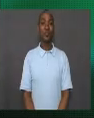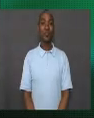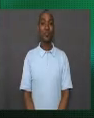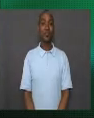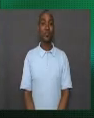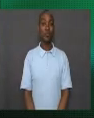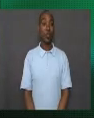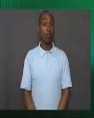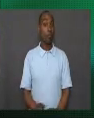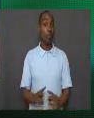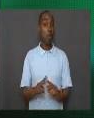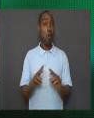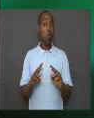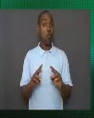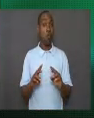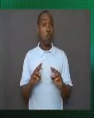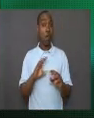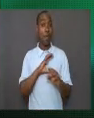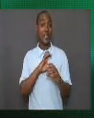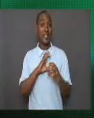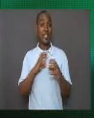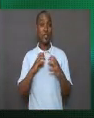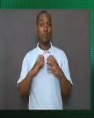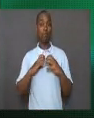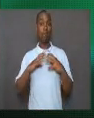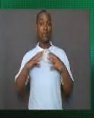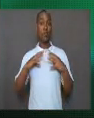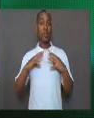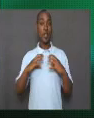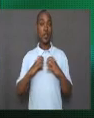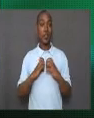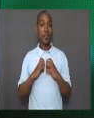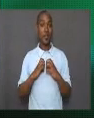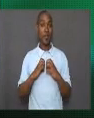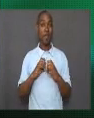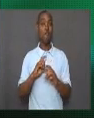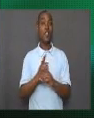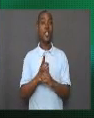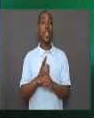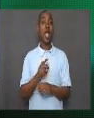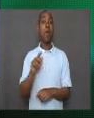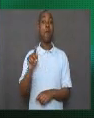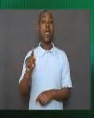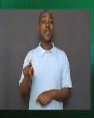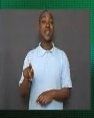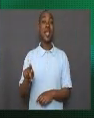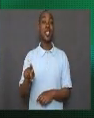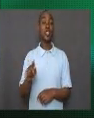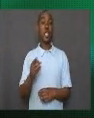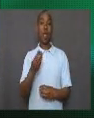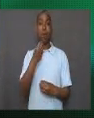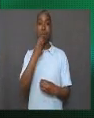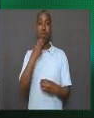Powerful muscle contractions called peristalsis force the bolus